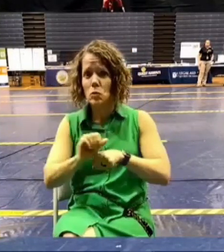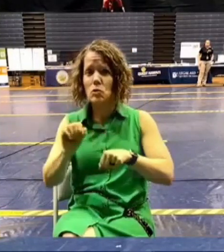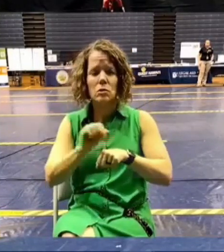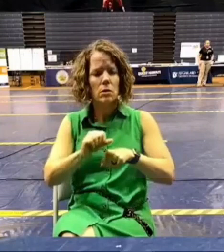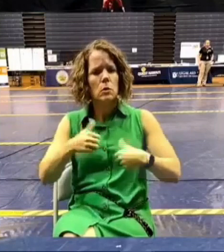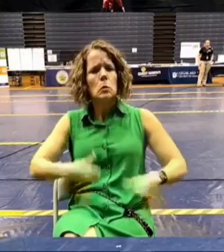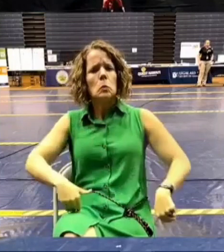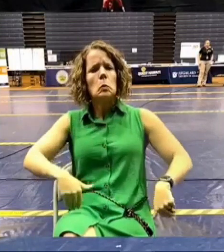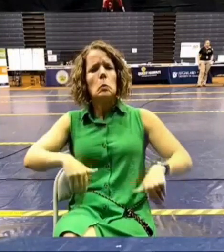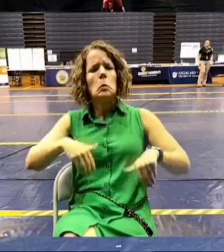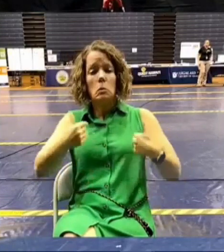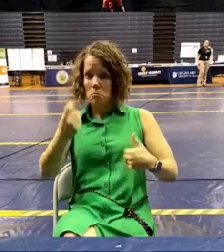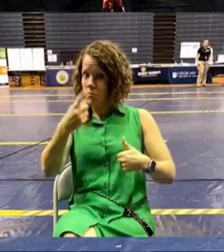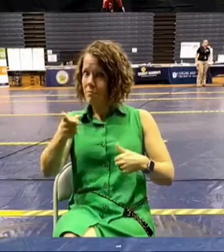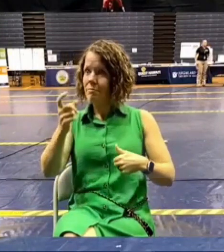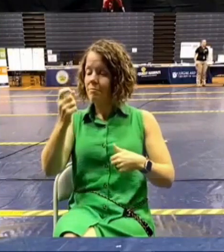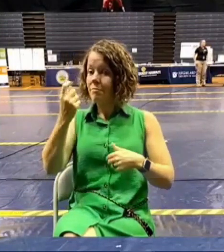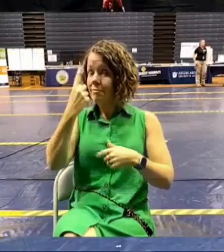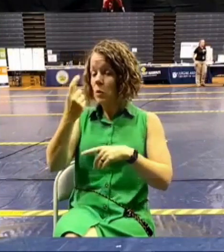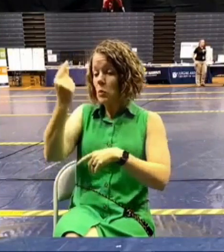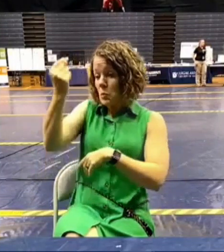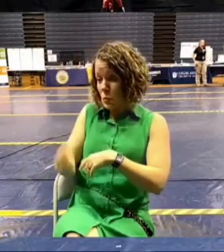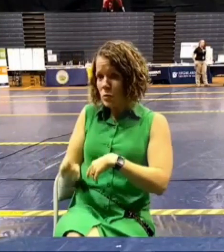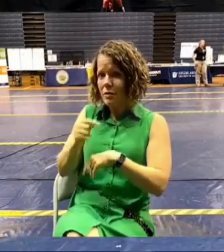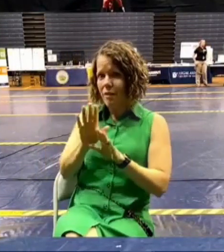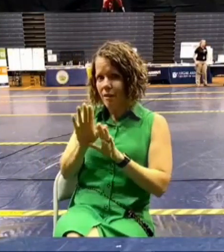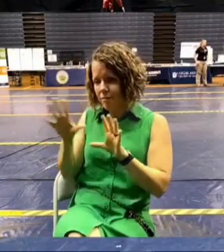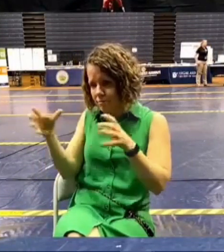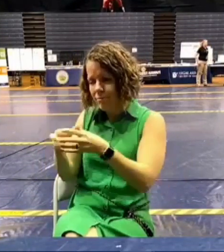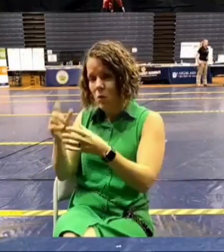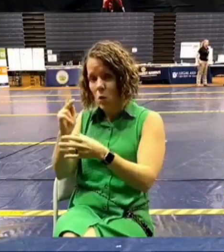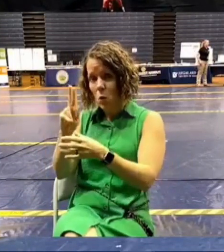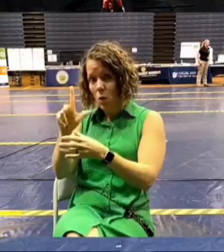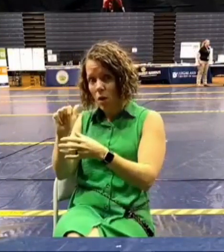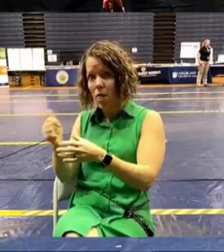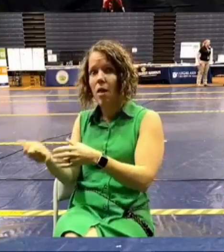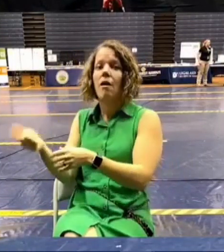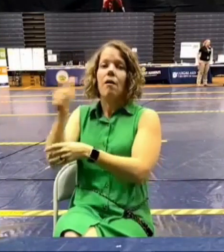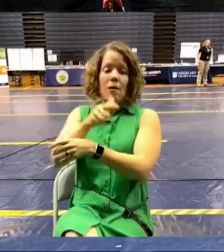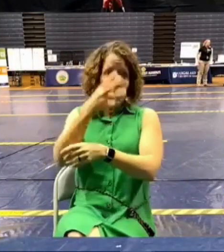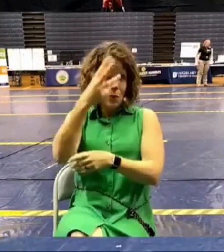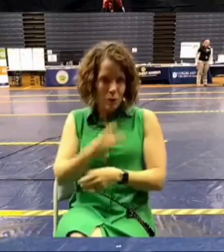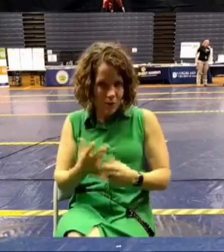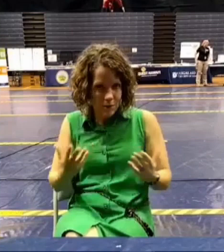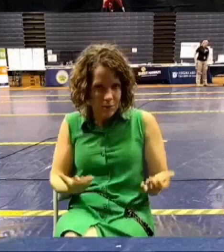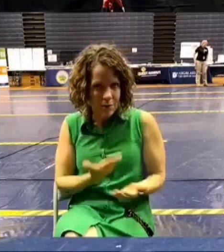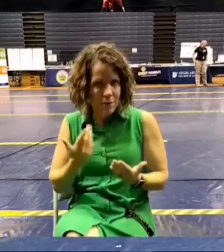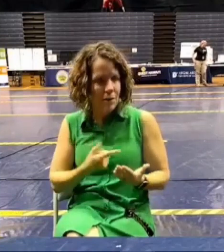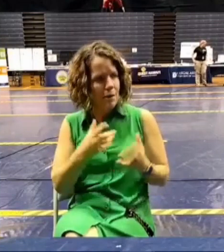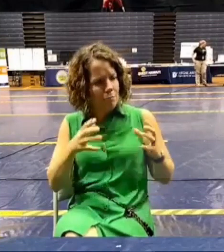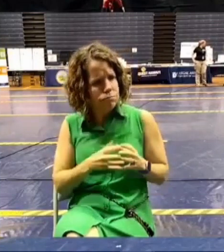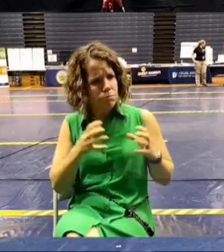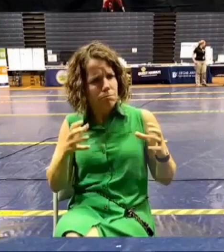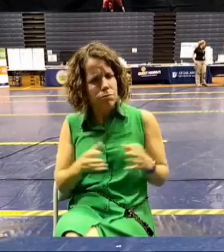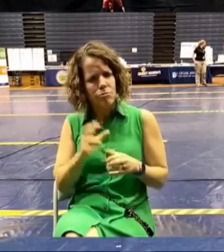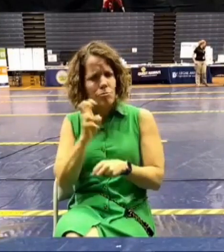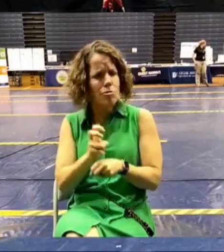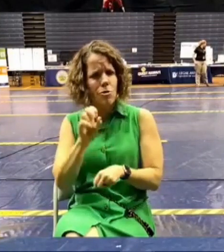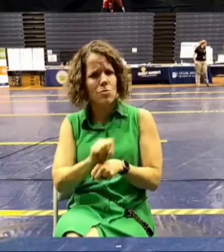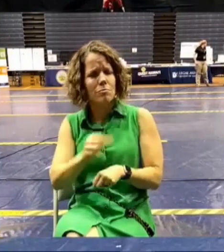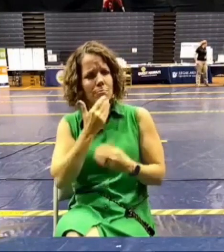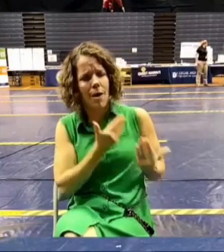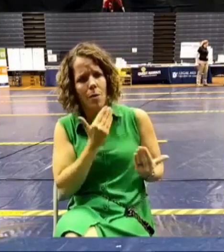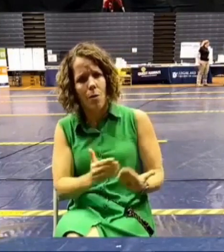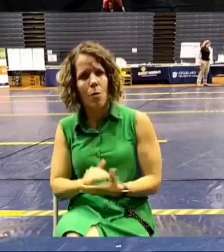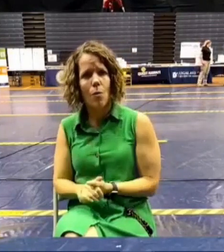they're in Kula on Tuesday nights, and then we come here on Wednesdays. So I just wanted to say thank you. Please, if you have an individual situation, let us know about